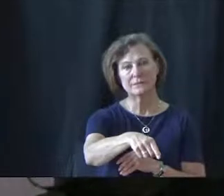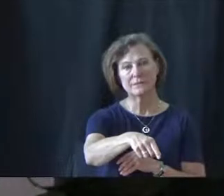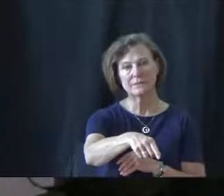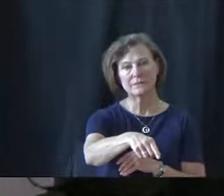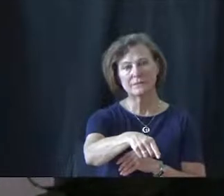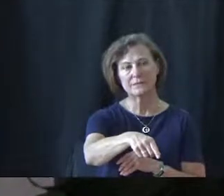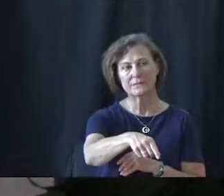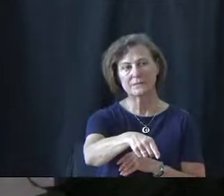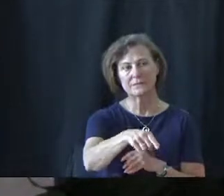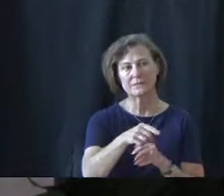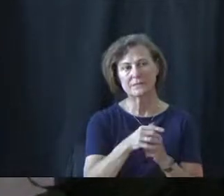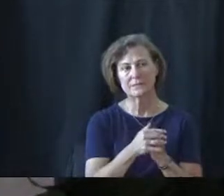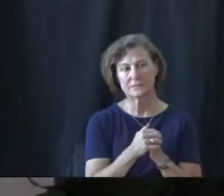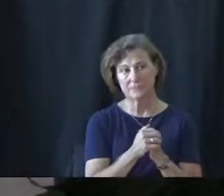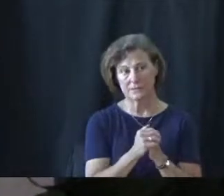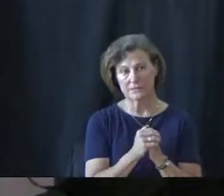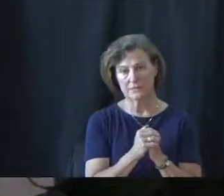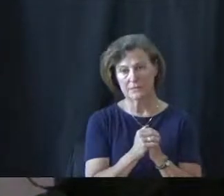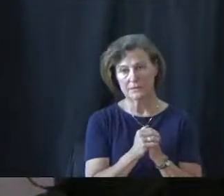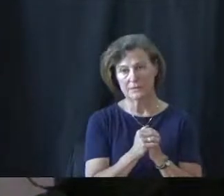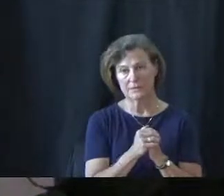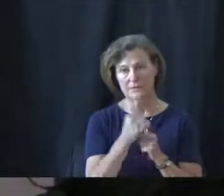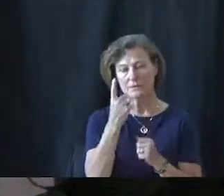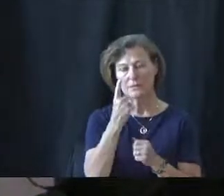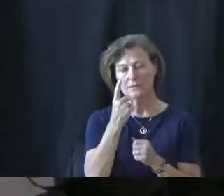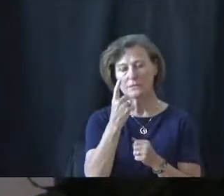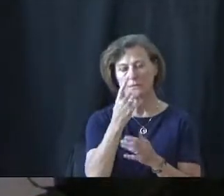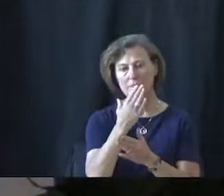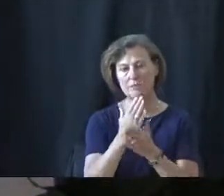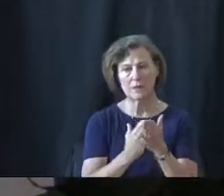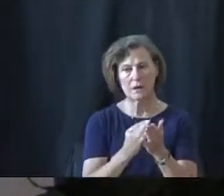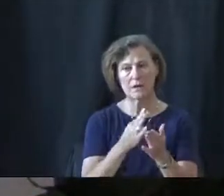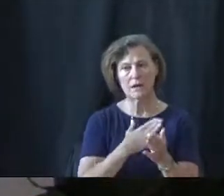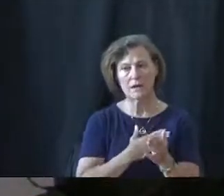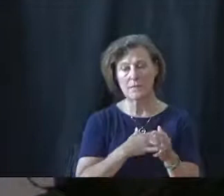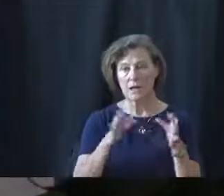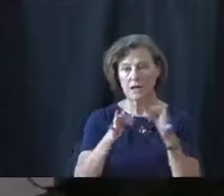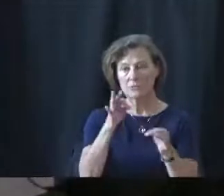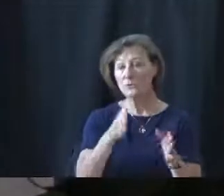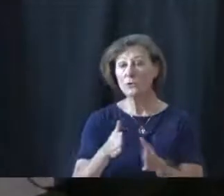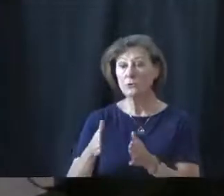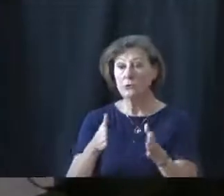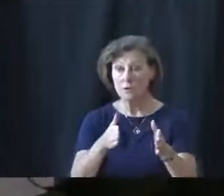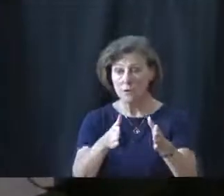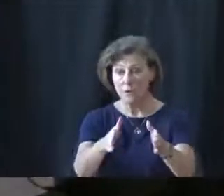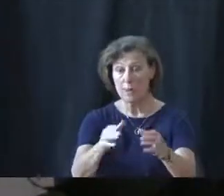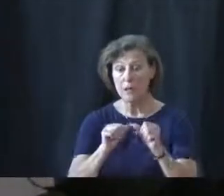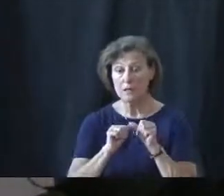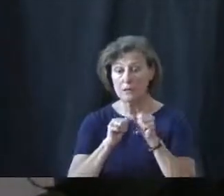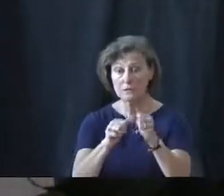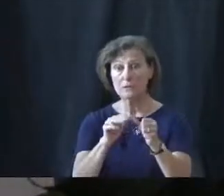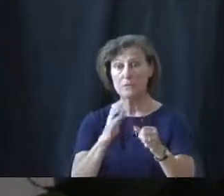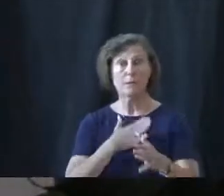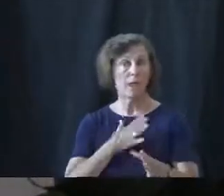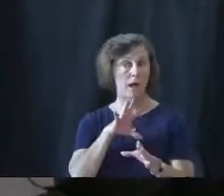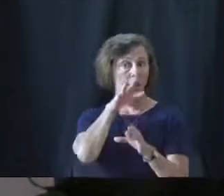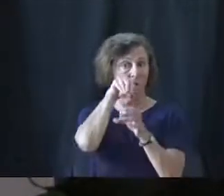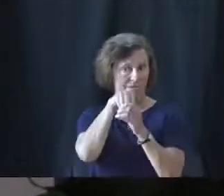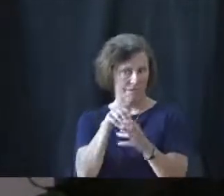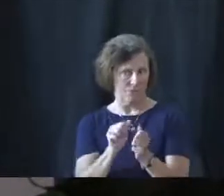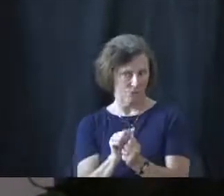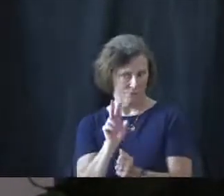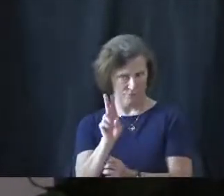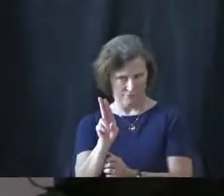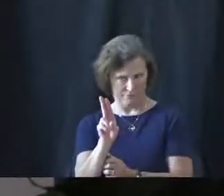One of the most important parts of my spiritual path has been and continues to be my involvement with